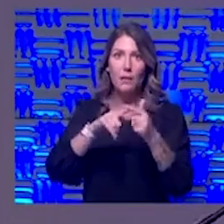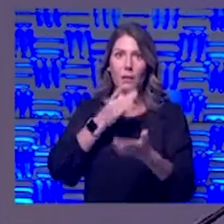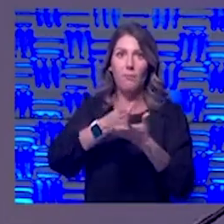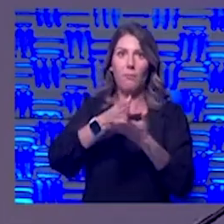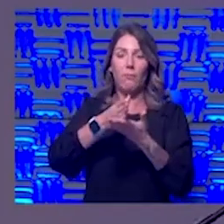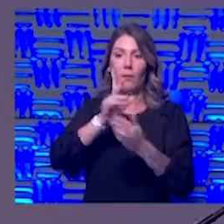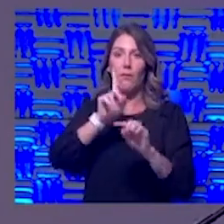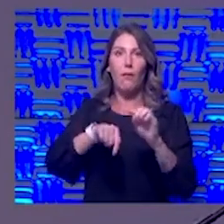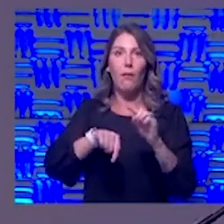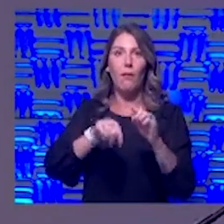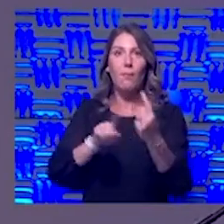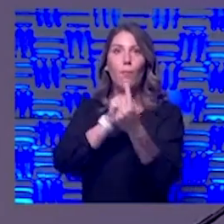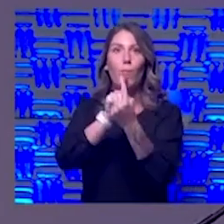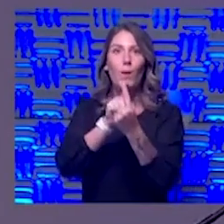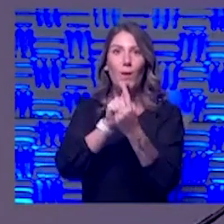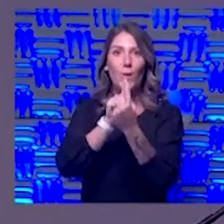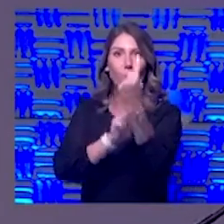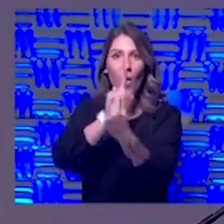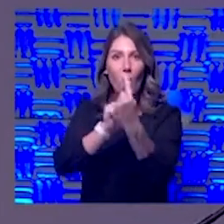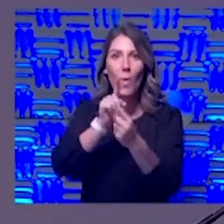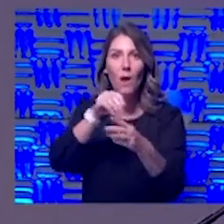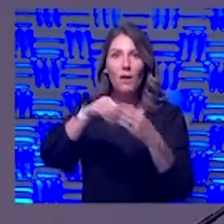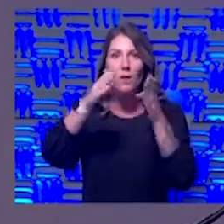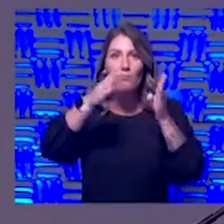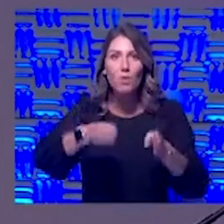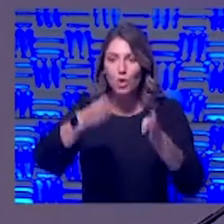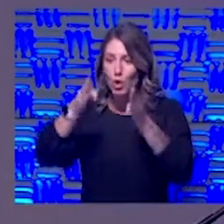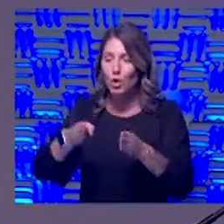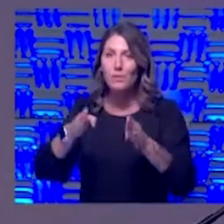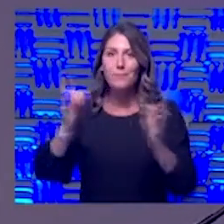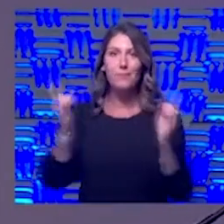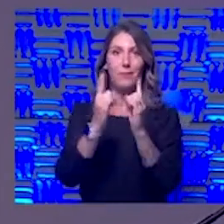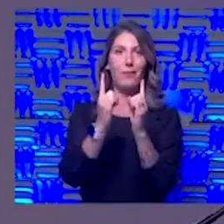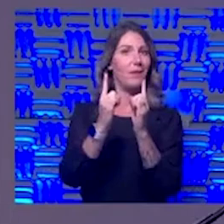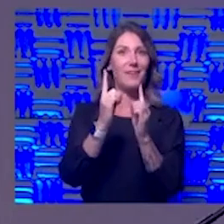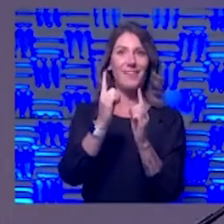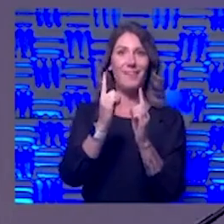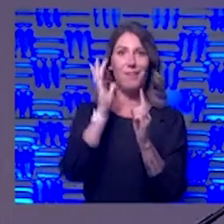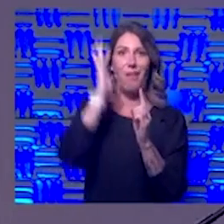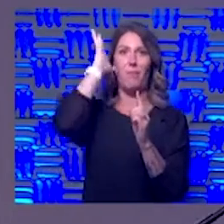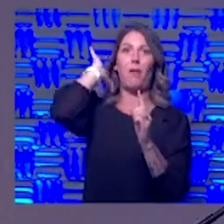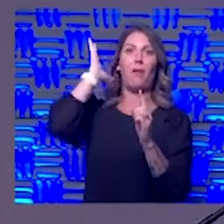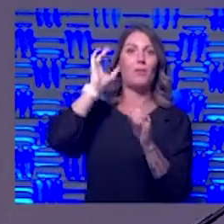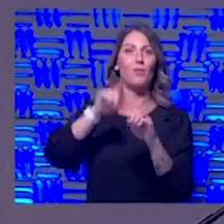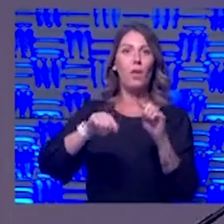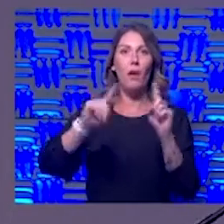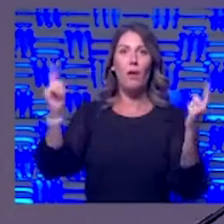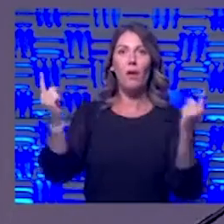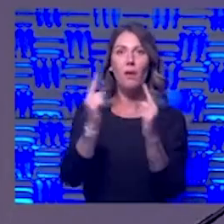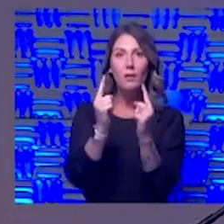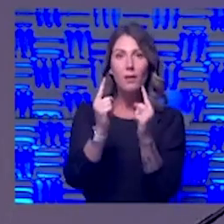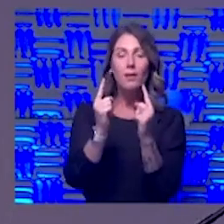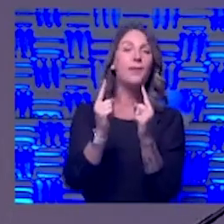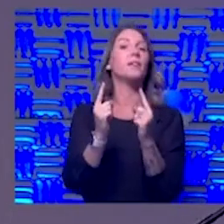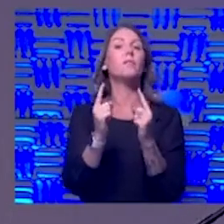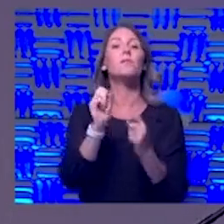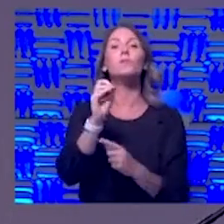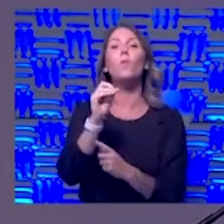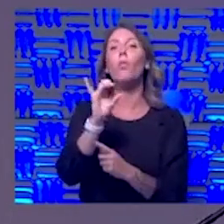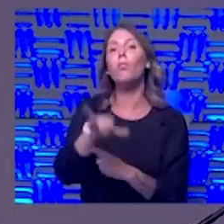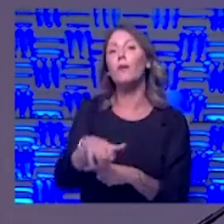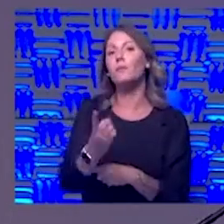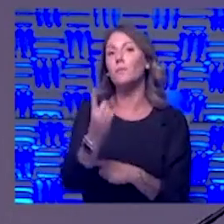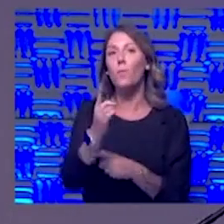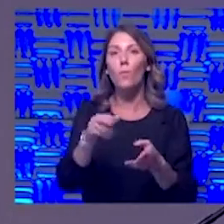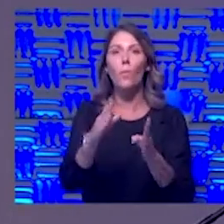in person anymore like we used to. You can't get together, and so that's been one